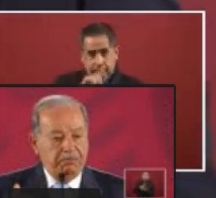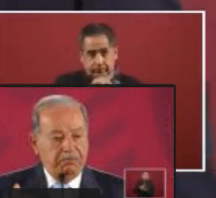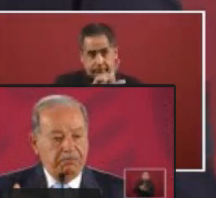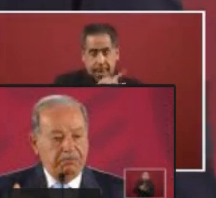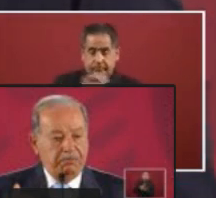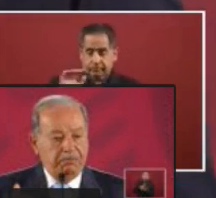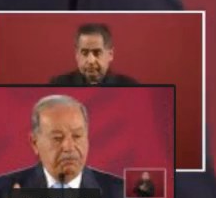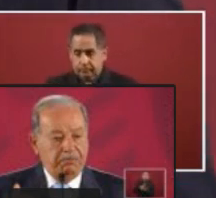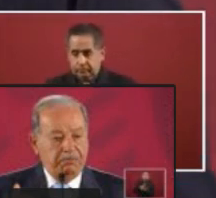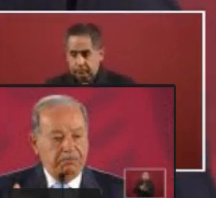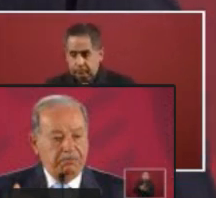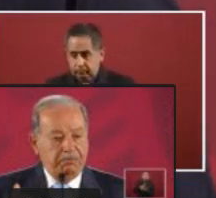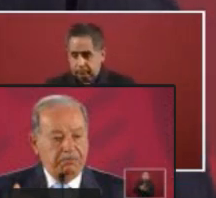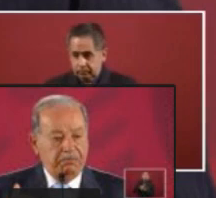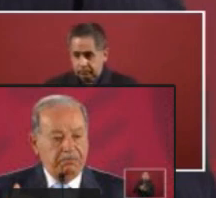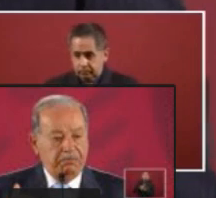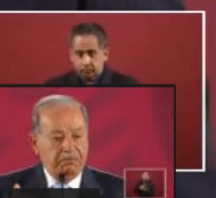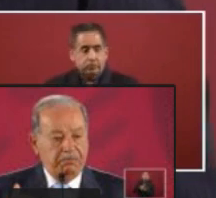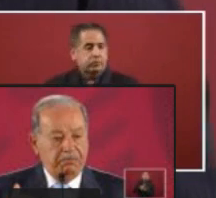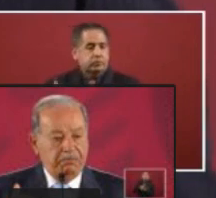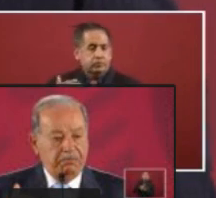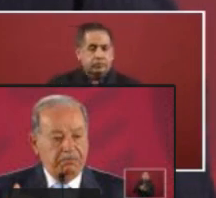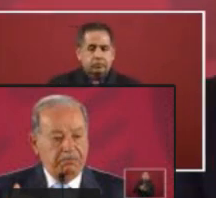So down to